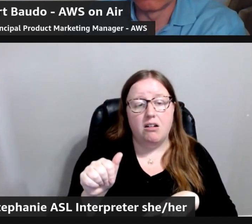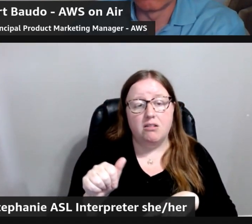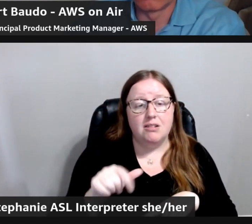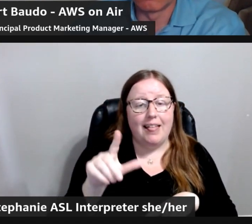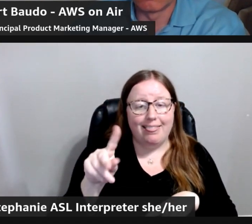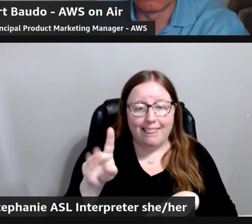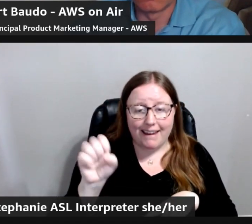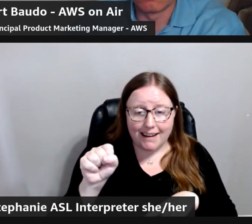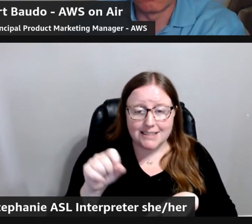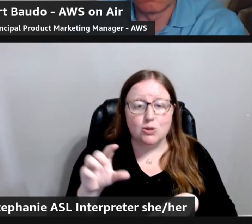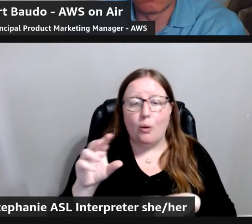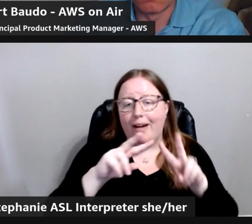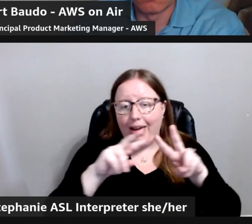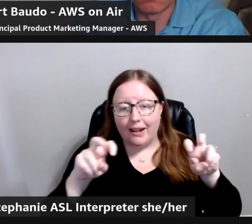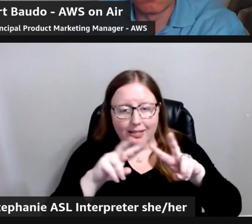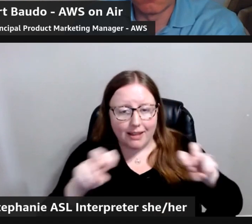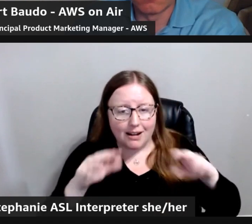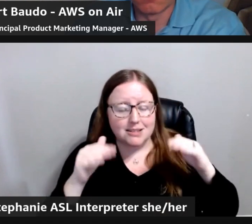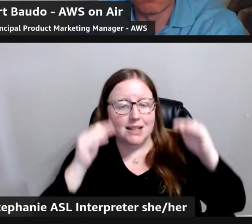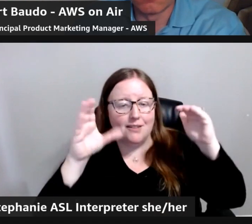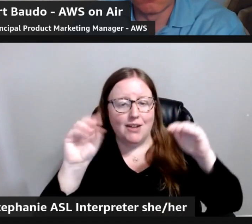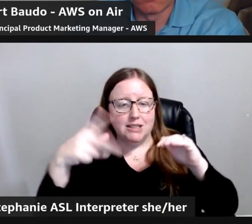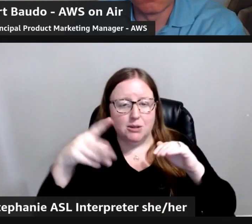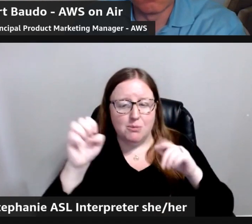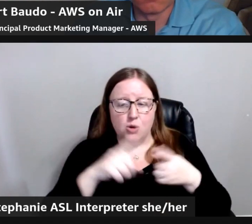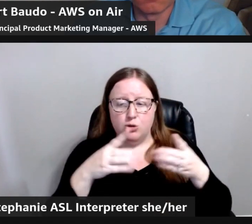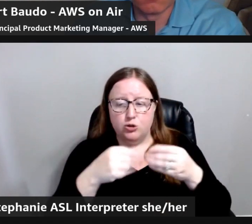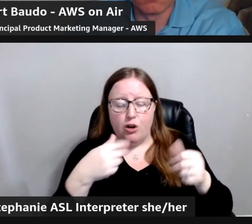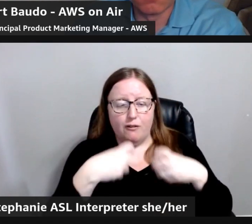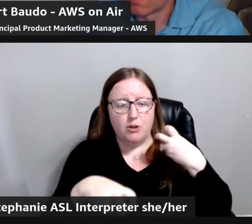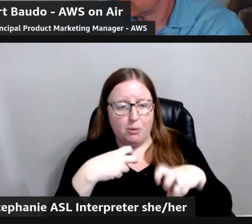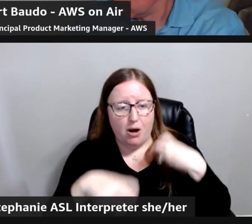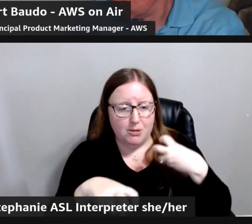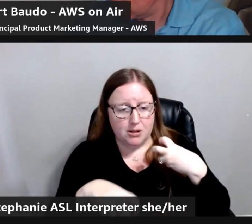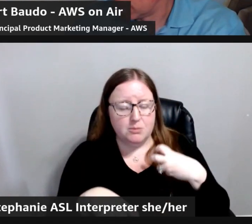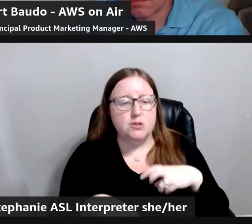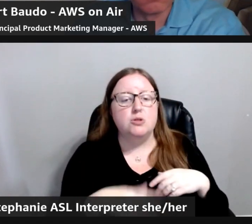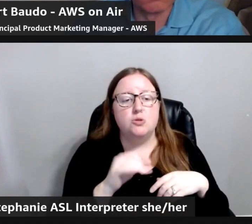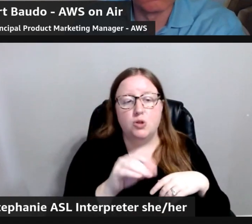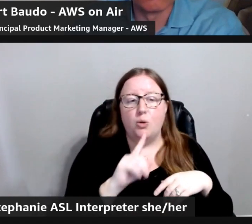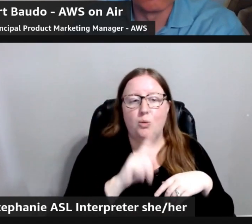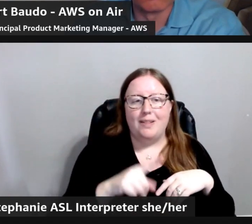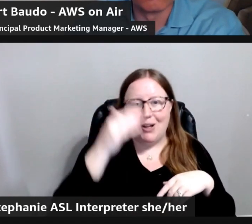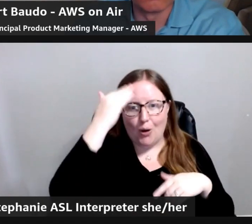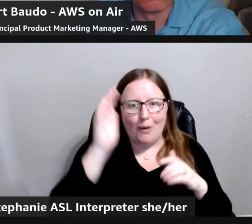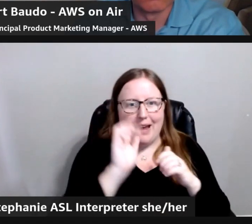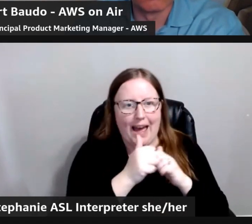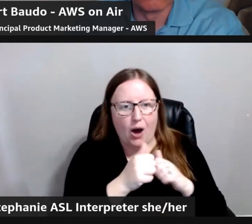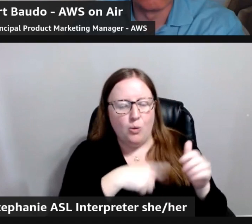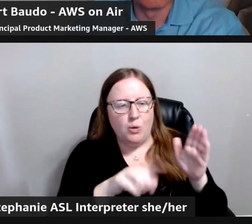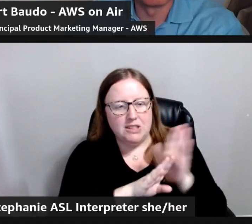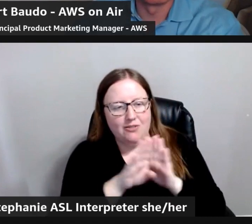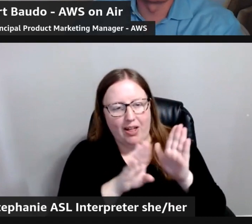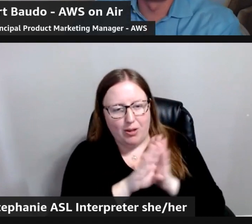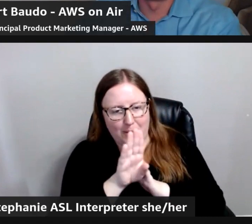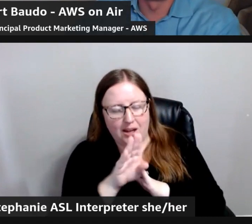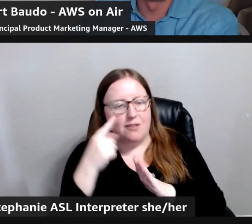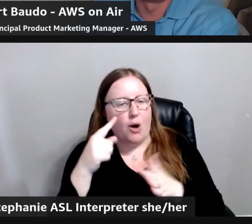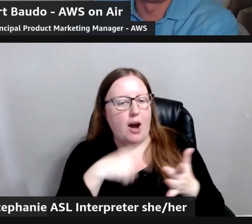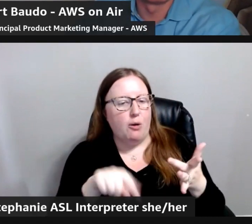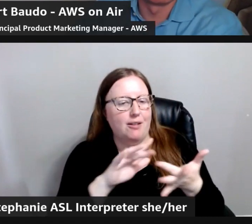data analytics or the advanced compute, to solve the problems that they're trying to solve. So perhaps copying the know-how, right, that we're developing across our